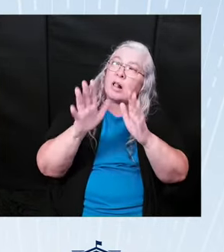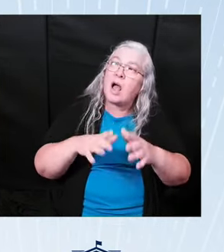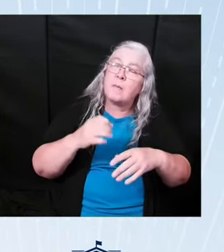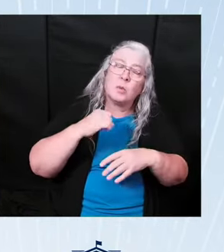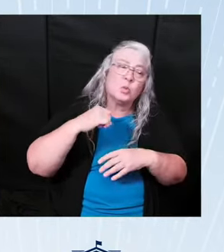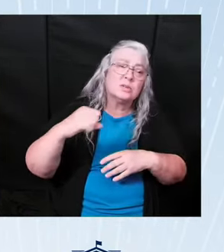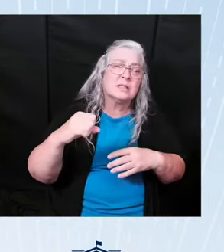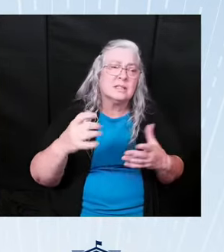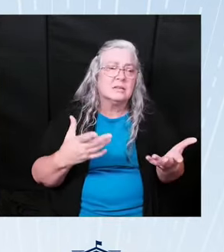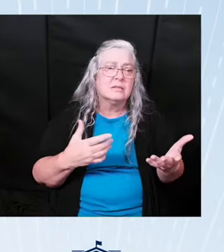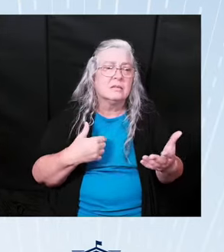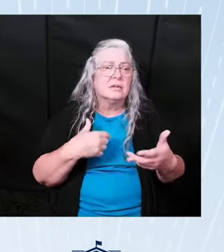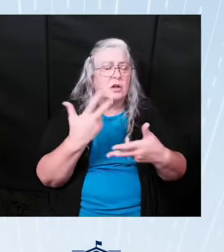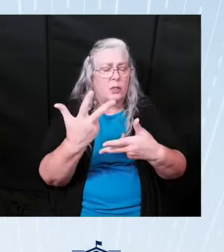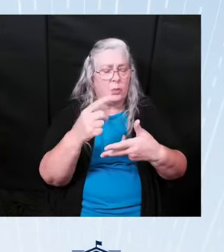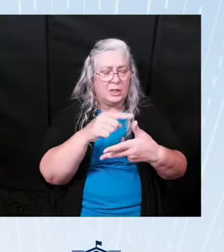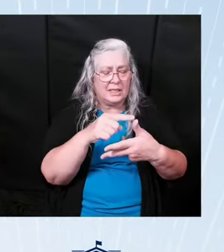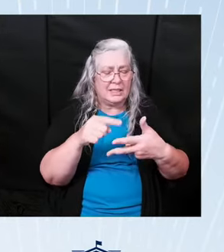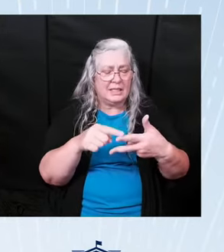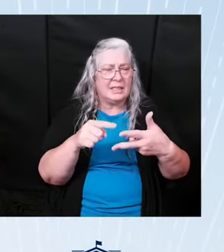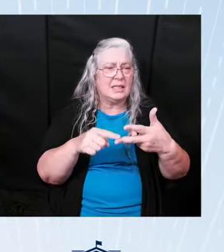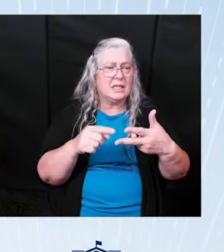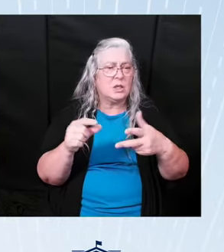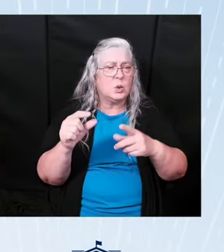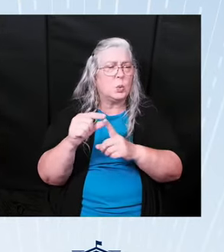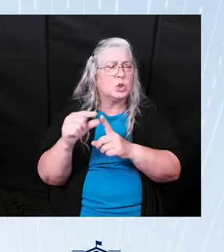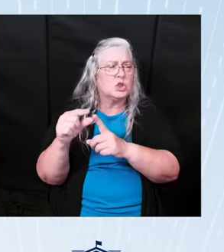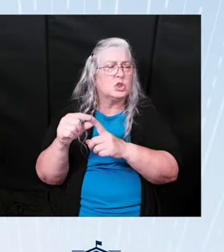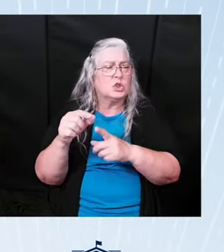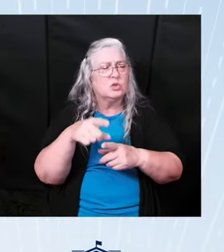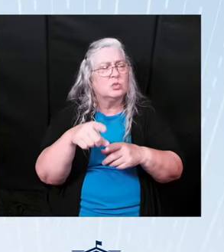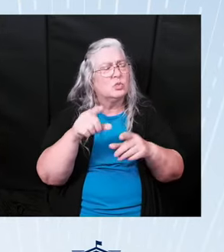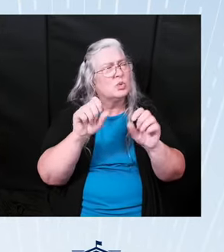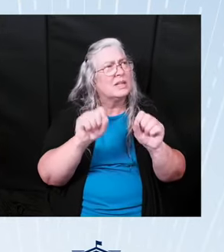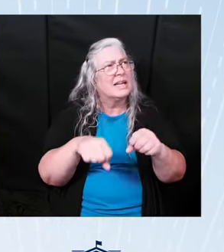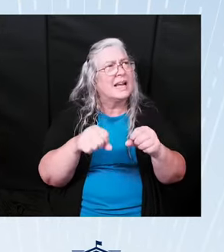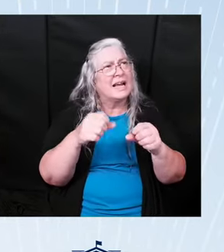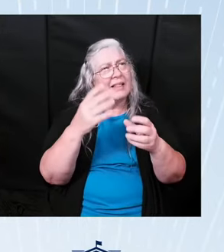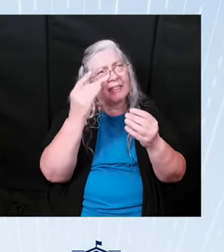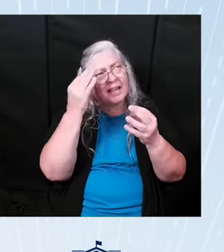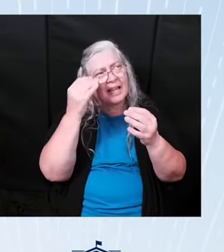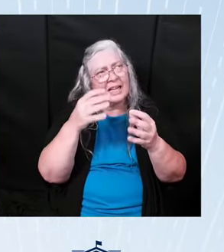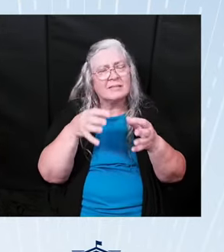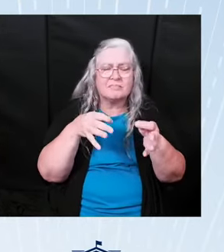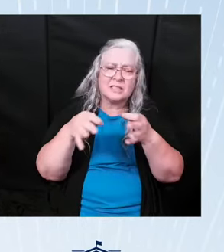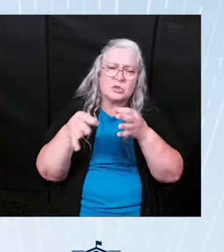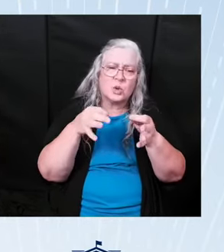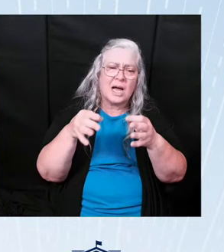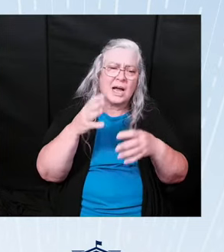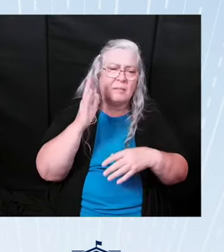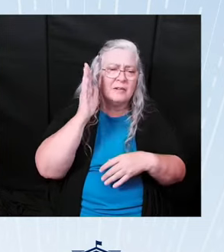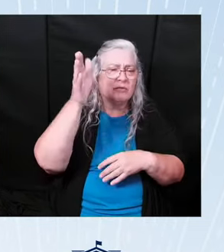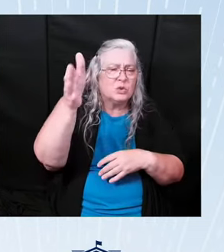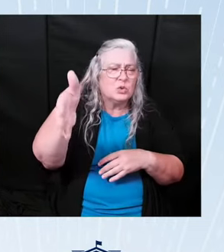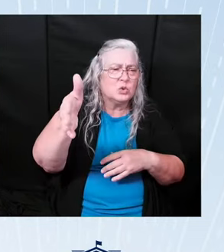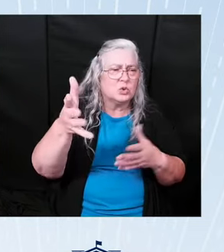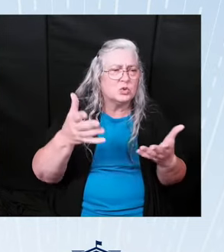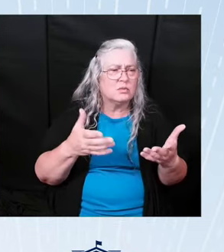that future? And I will start this time with Ms. Lopez.